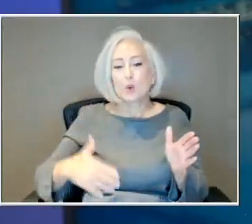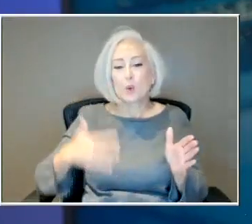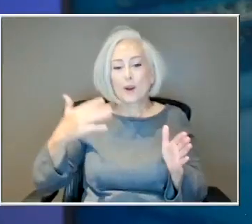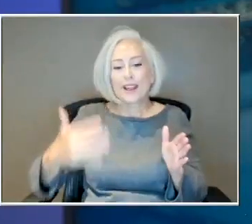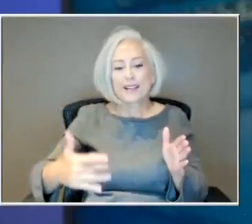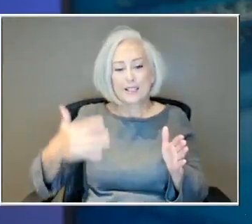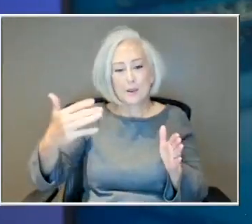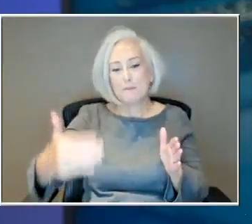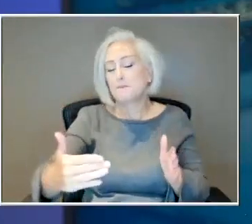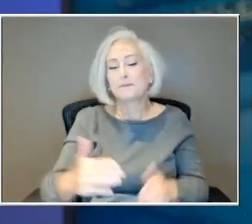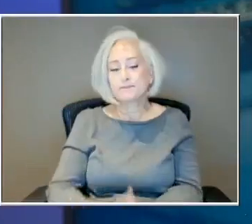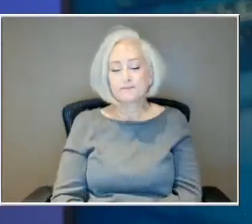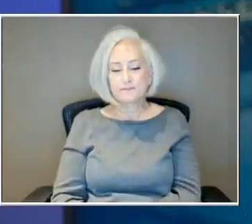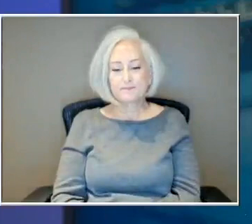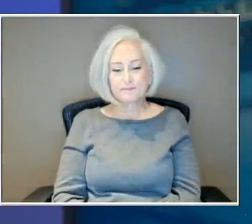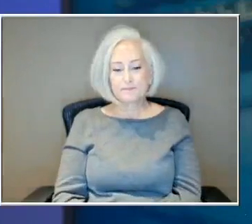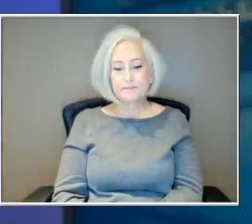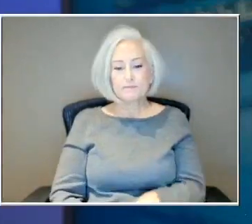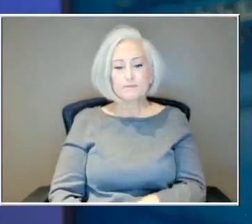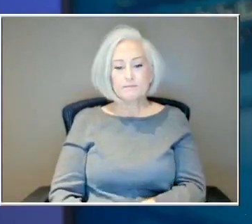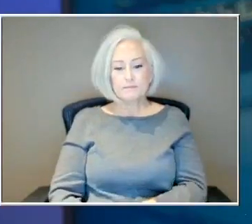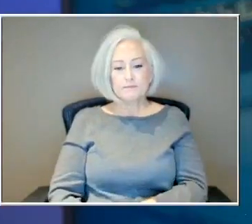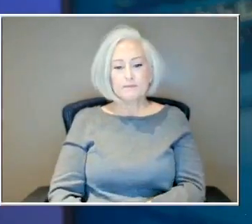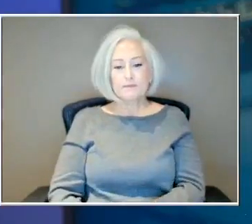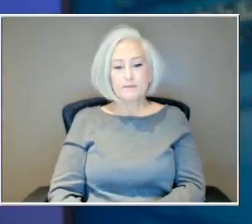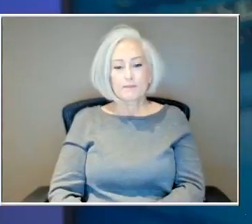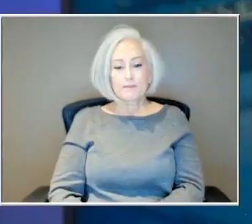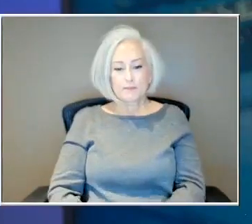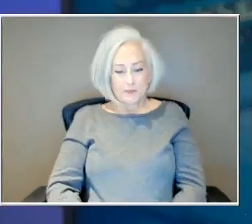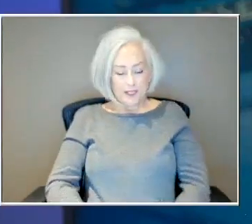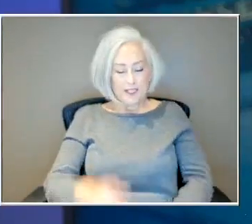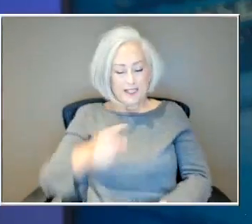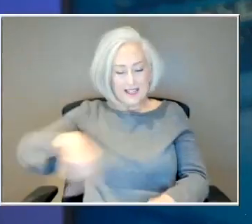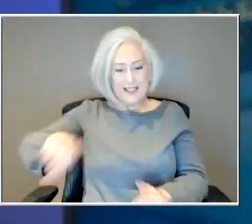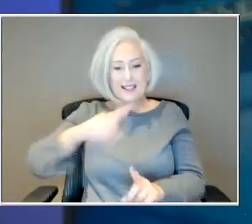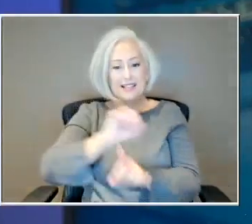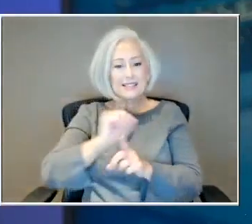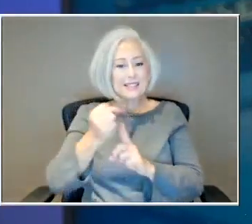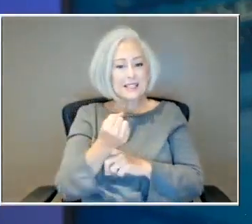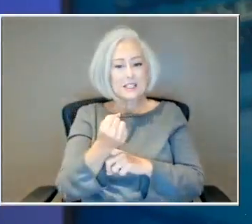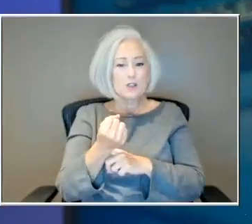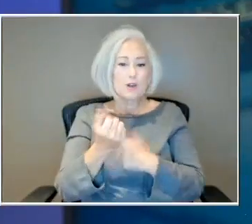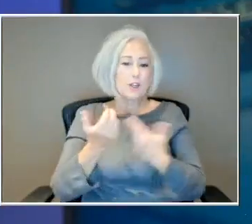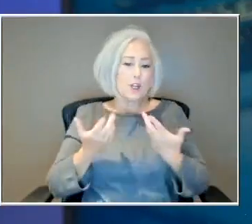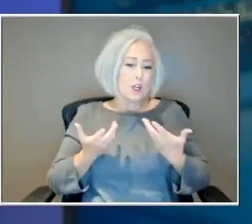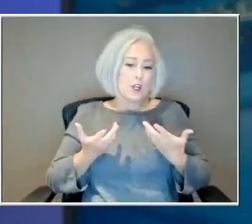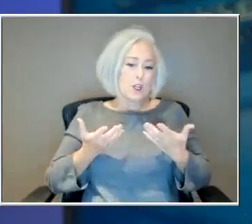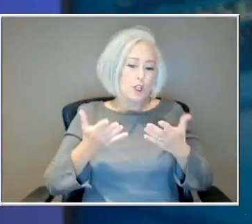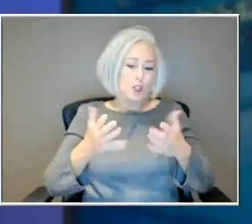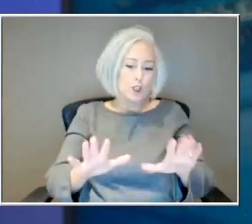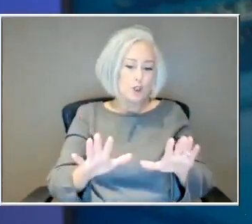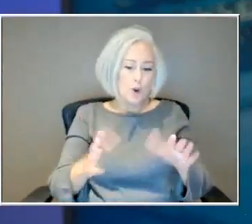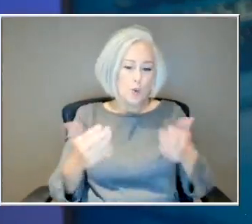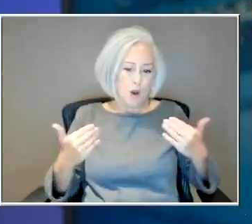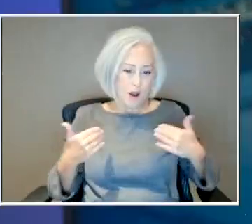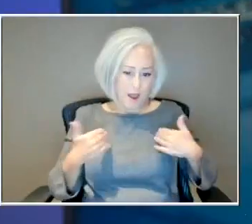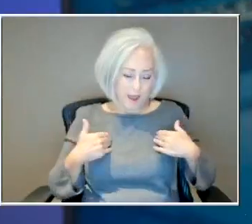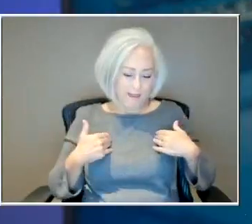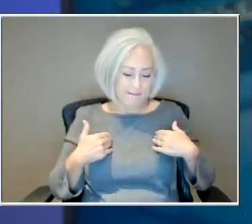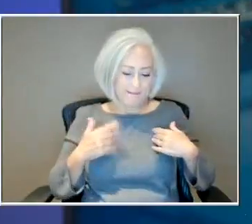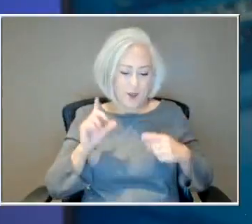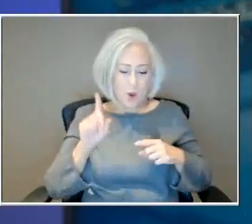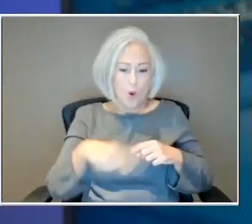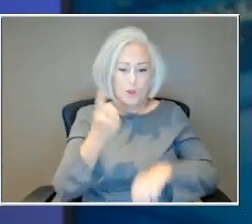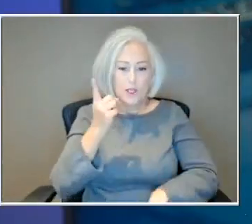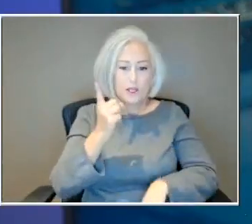is these are scenarios that nobody wants to have a coulda, woulda, shoulda. It only takes one, right? And whether it was something that was in